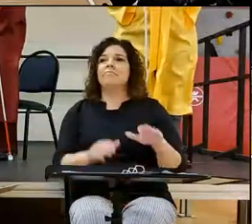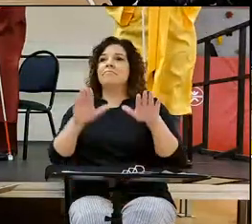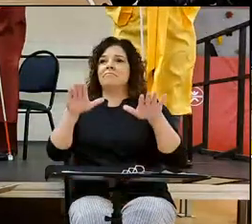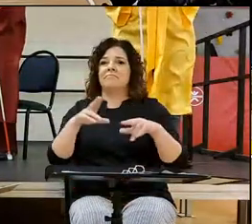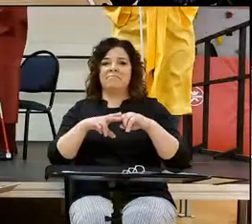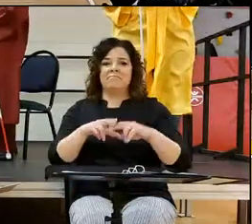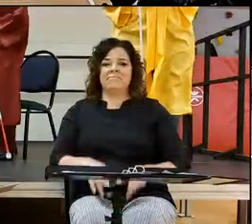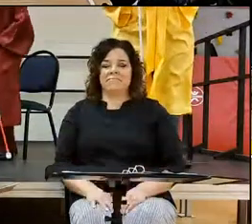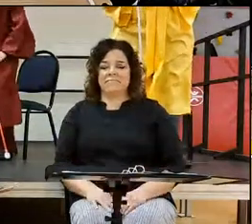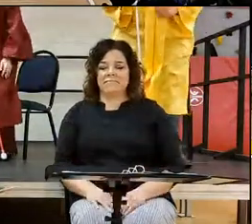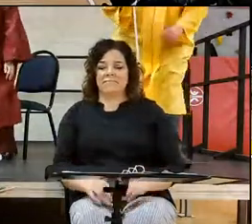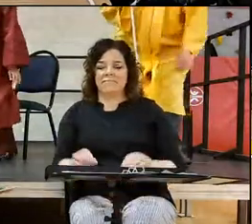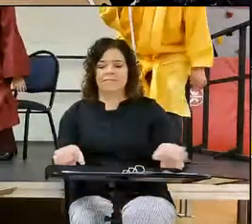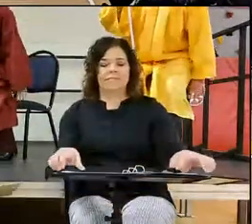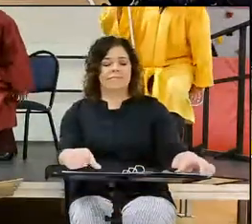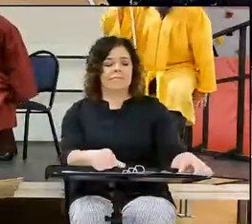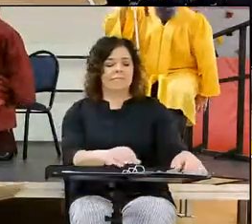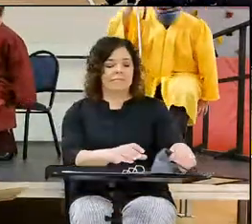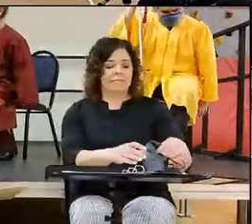sit.